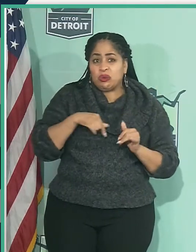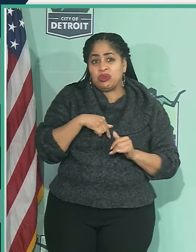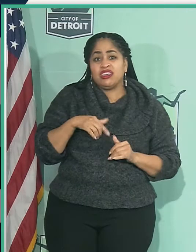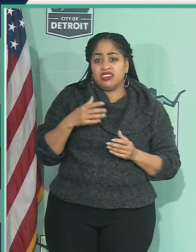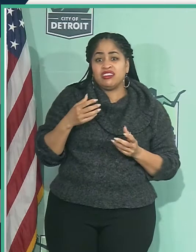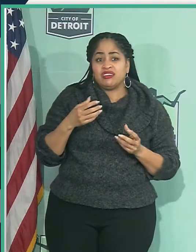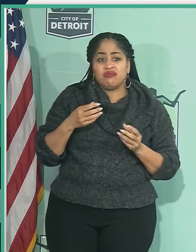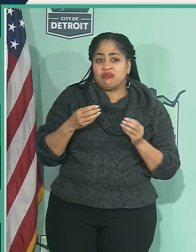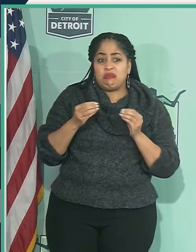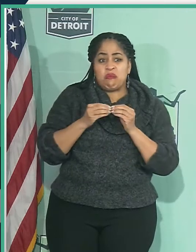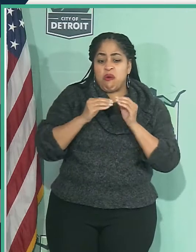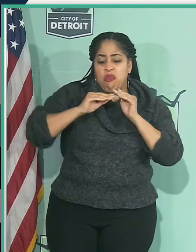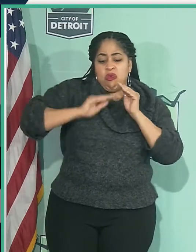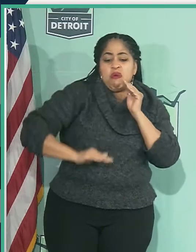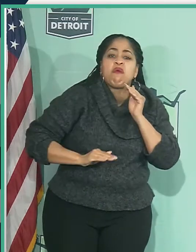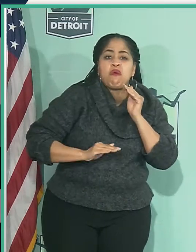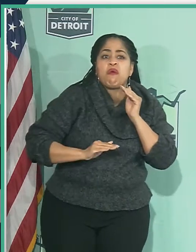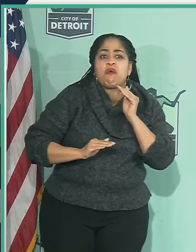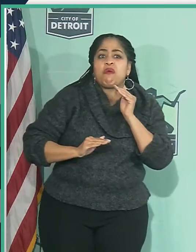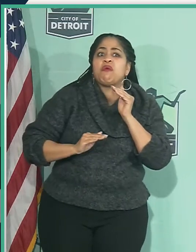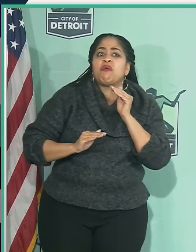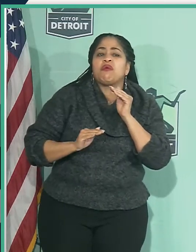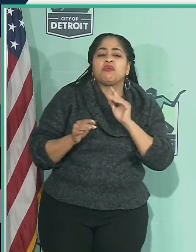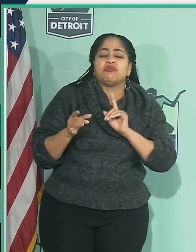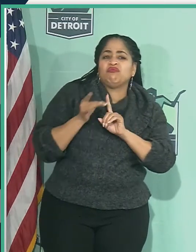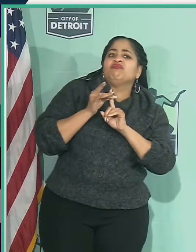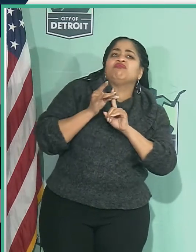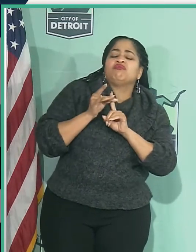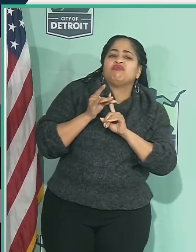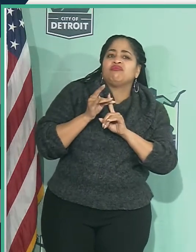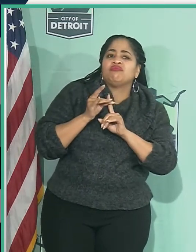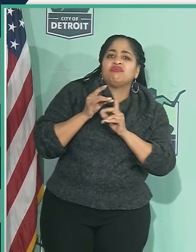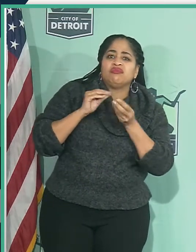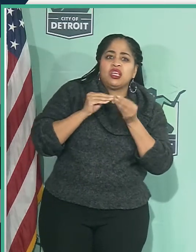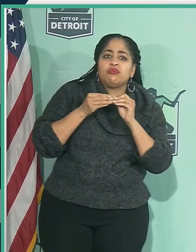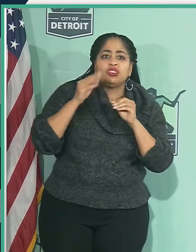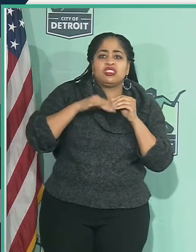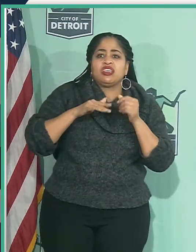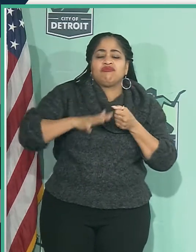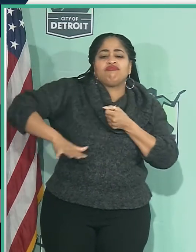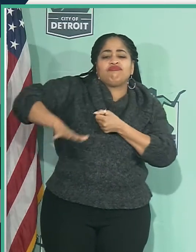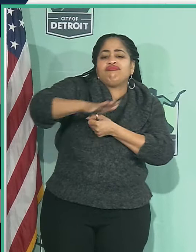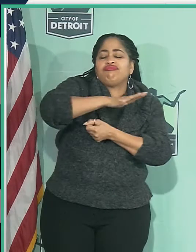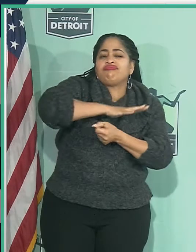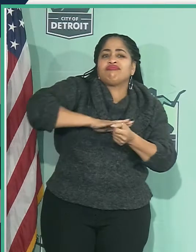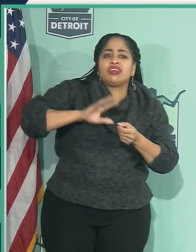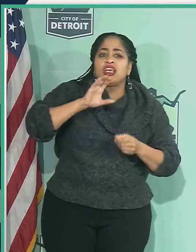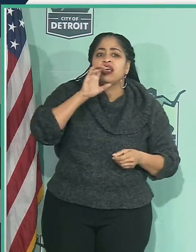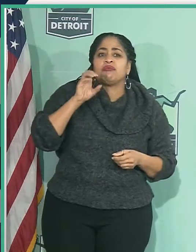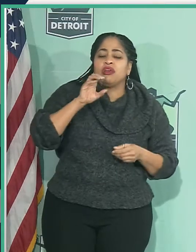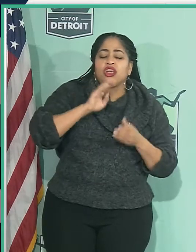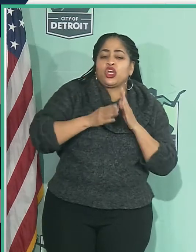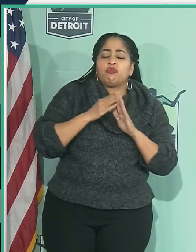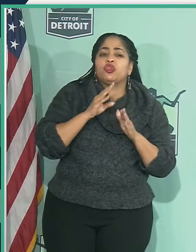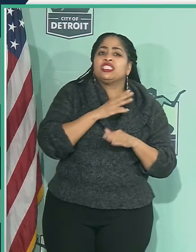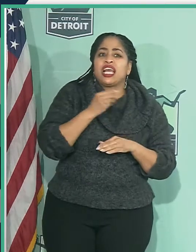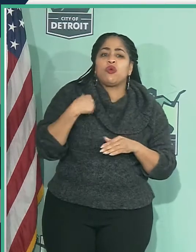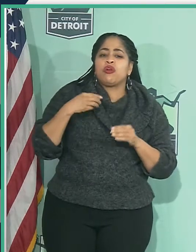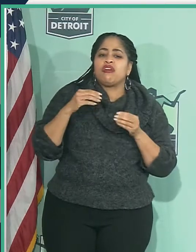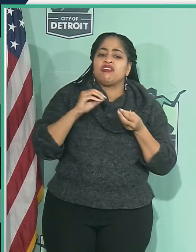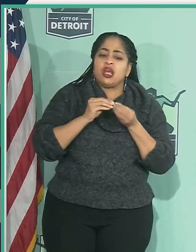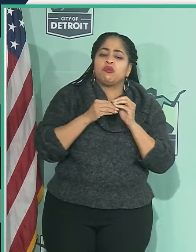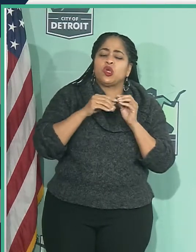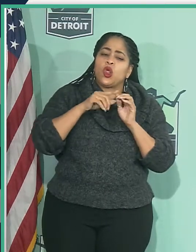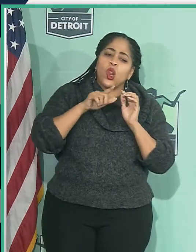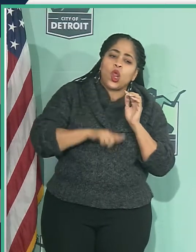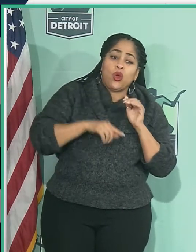far lower infection rate than the surrounding communities, and we're probably the lowest in the state. And now I think